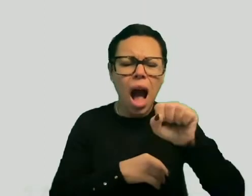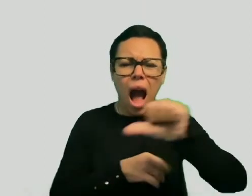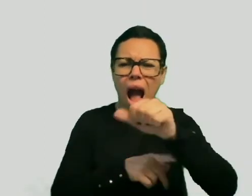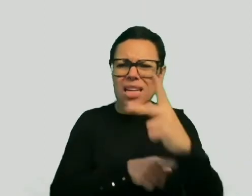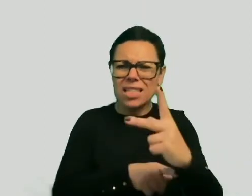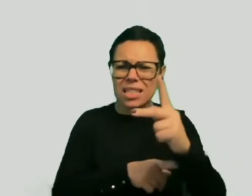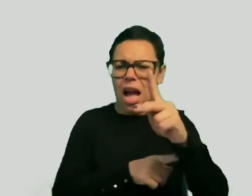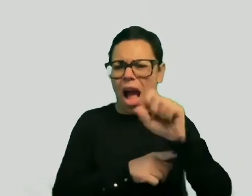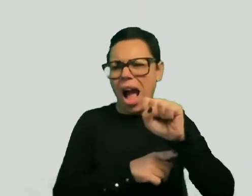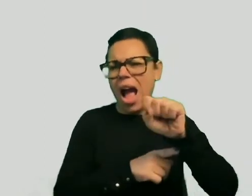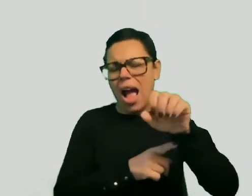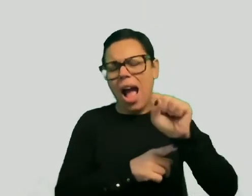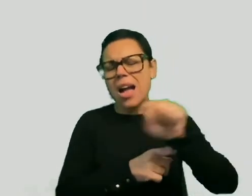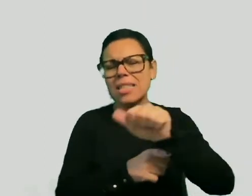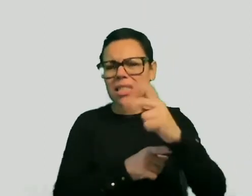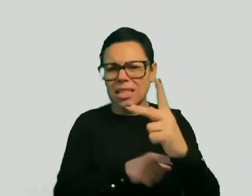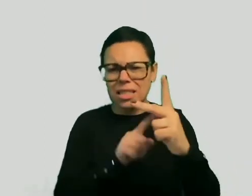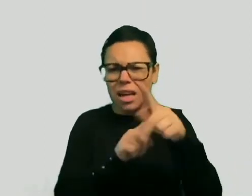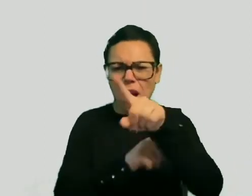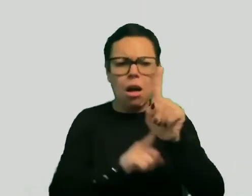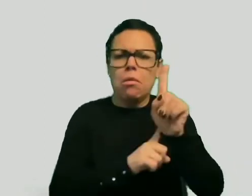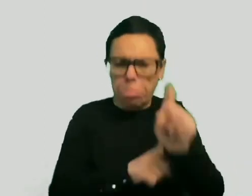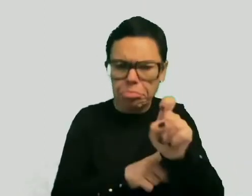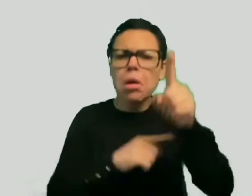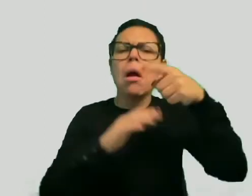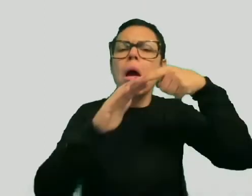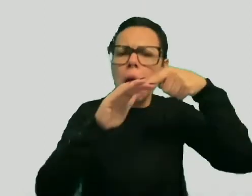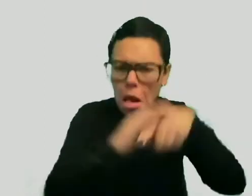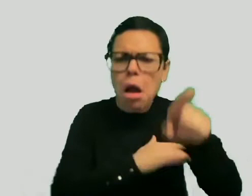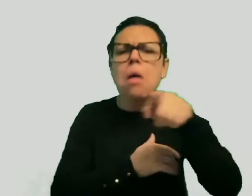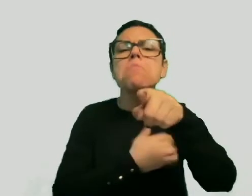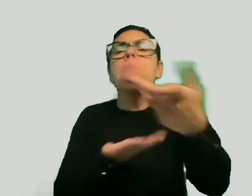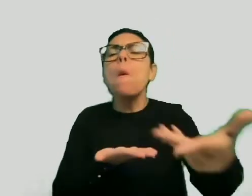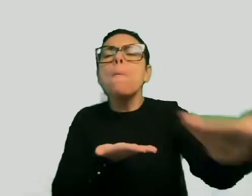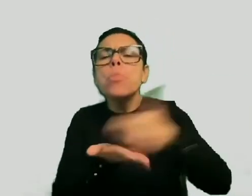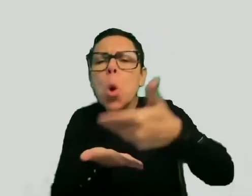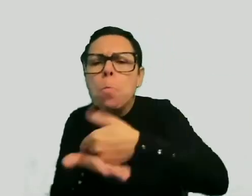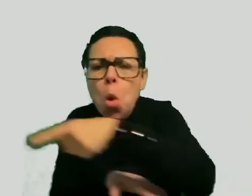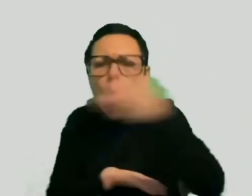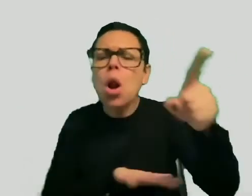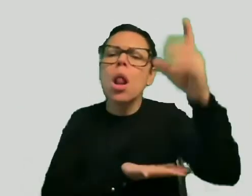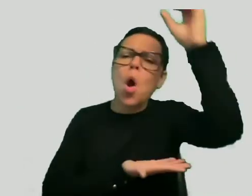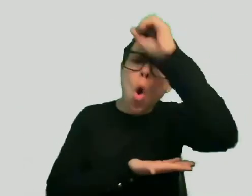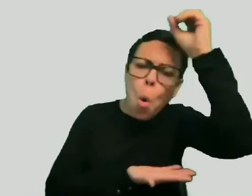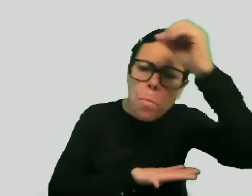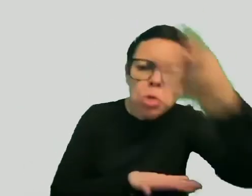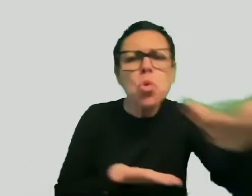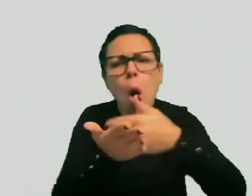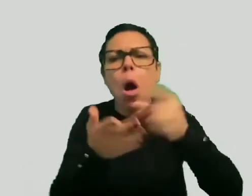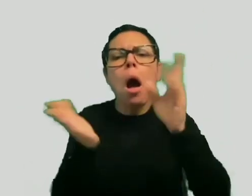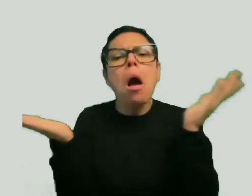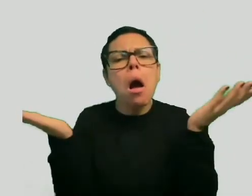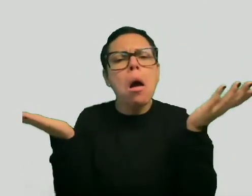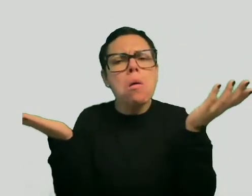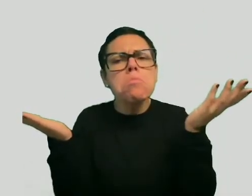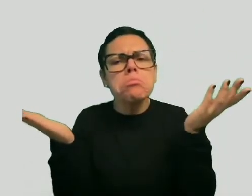Open Q&A, that's where you can propose suggestions. And this is also, of course, for the people at home. Probably, yeah, you took a minute to think